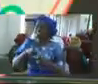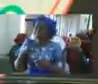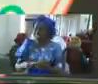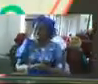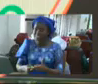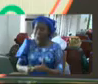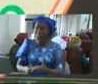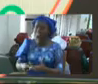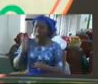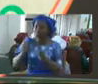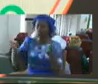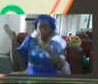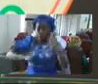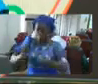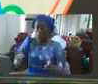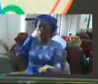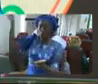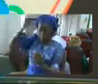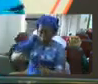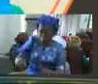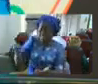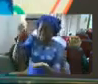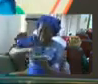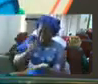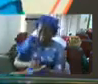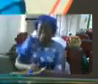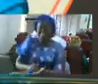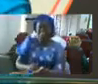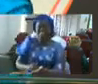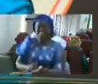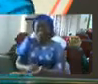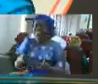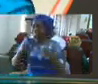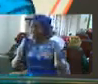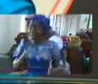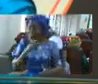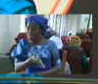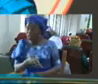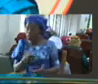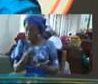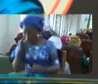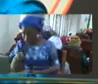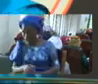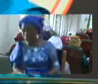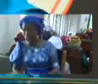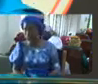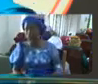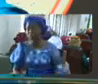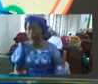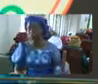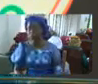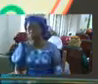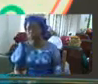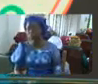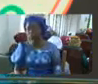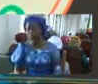comes again, so I will be there waiting for you. For example,